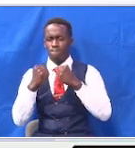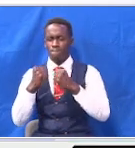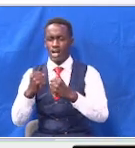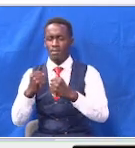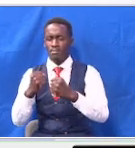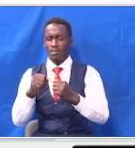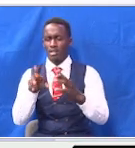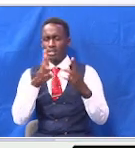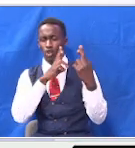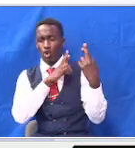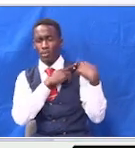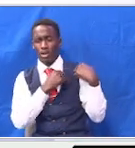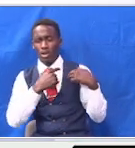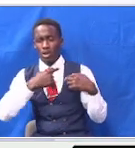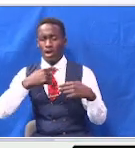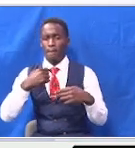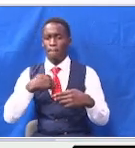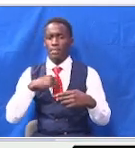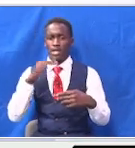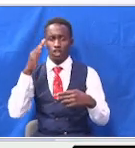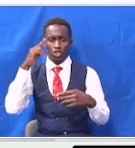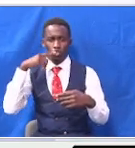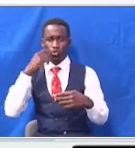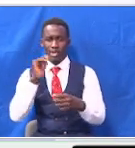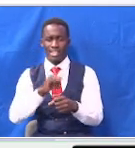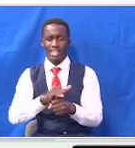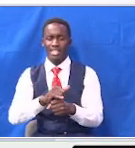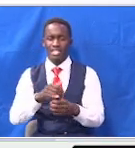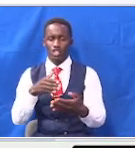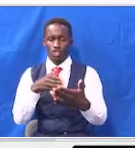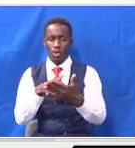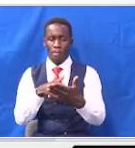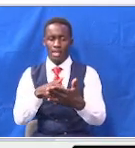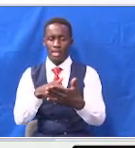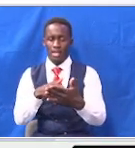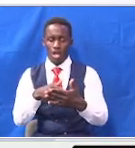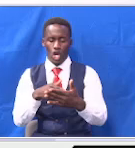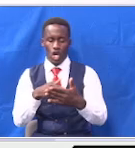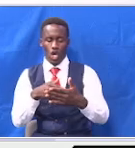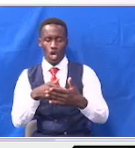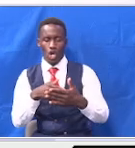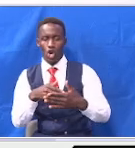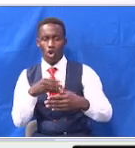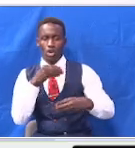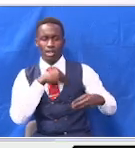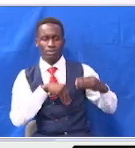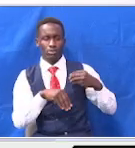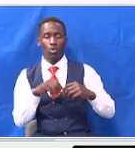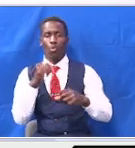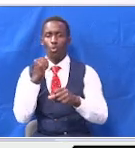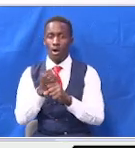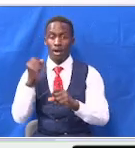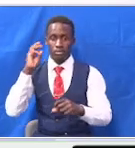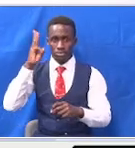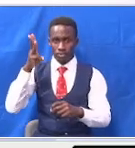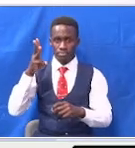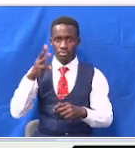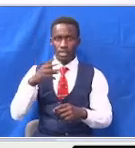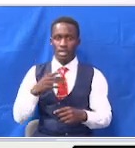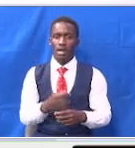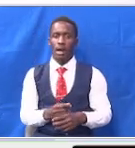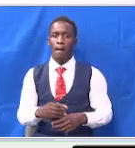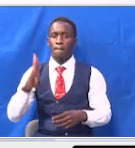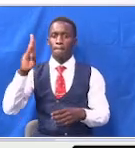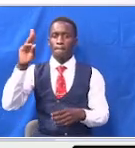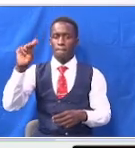promise that we are going to deal with the corrupt is going to work. Because when you go back to what CS Mbadi said the other day, that we lose 2 billion shillings per